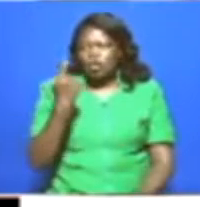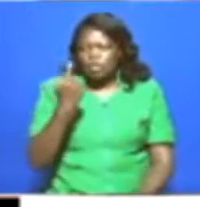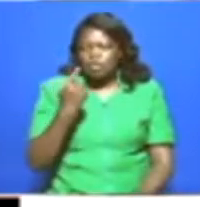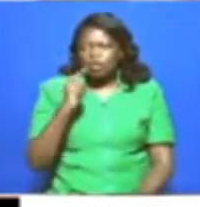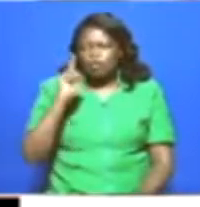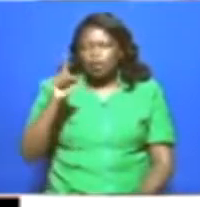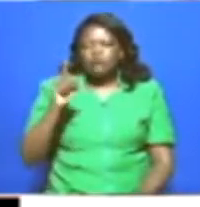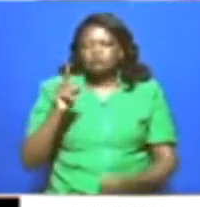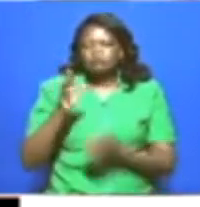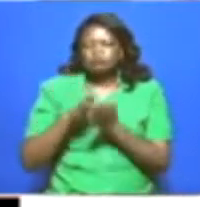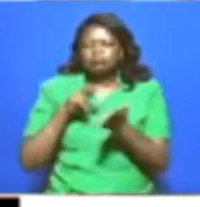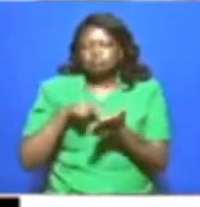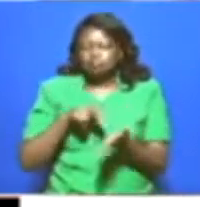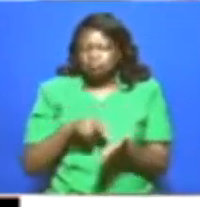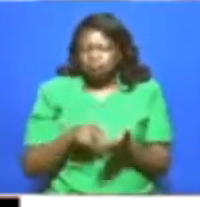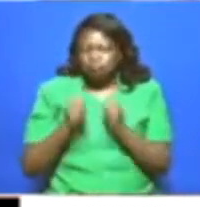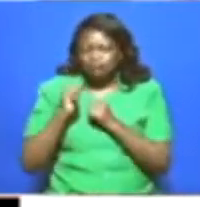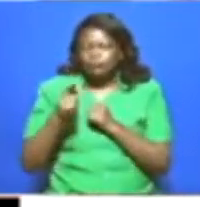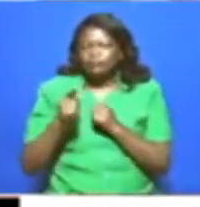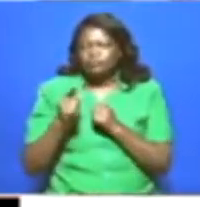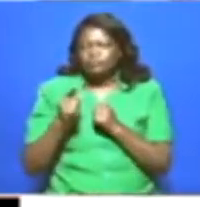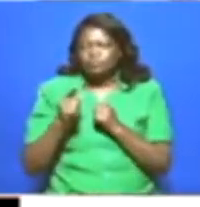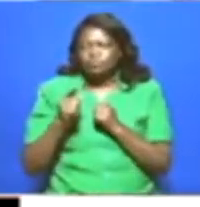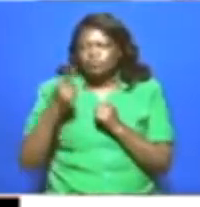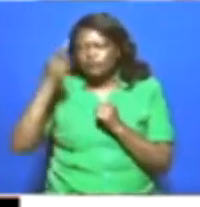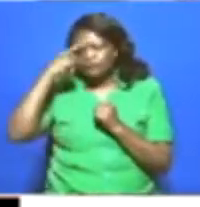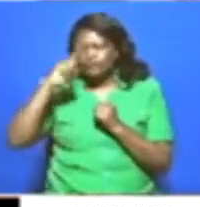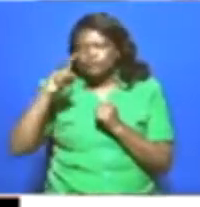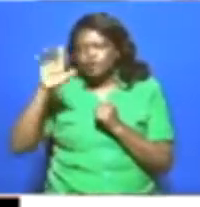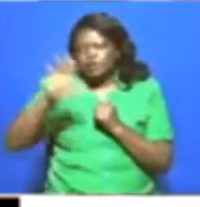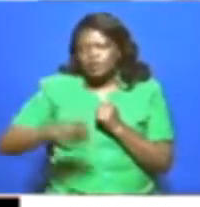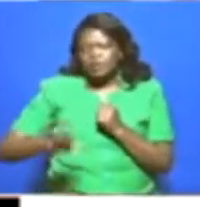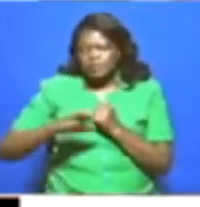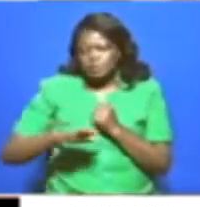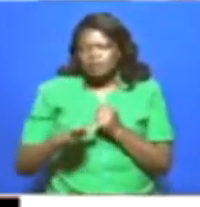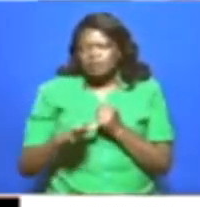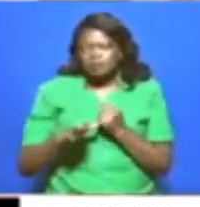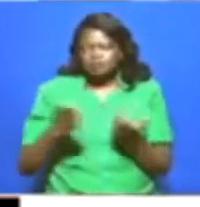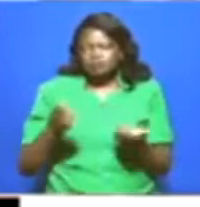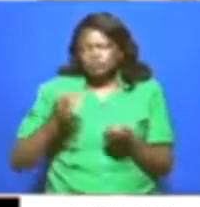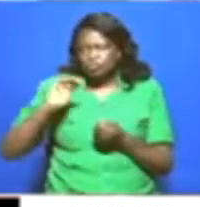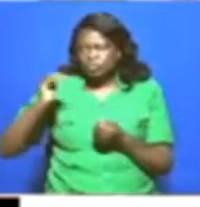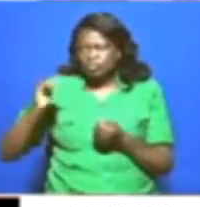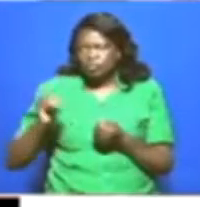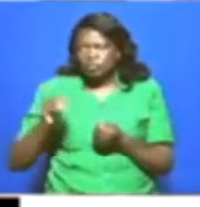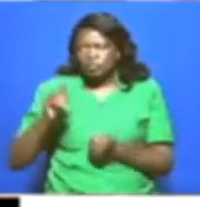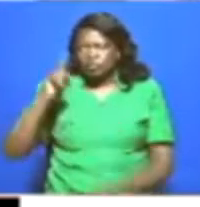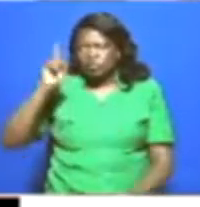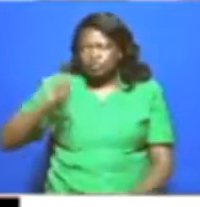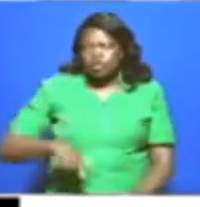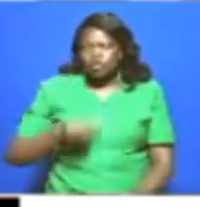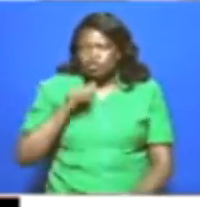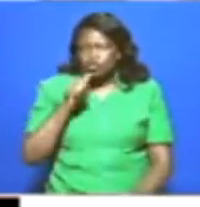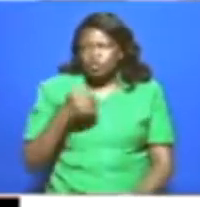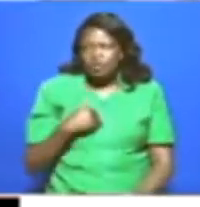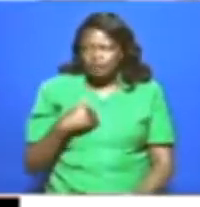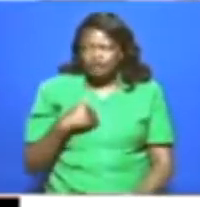aspirant contesting for a particular ward or constituency or county, we shall not have